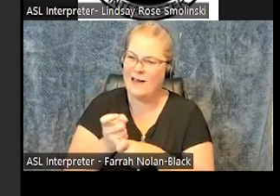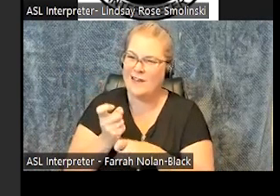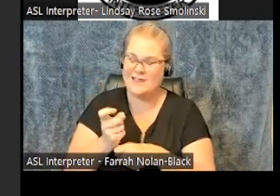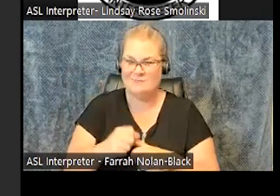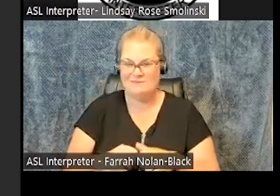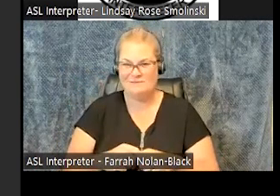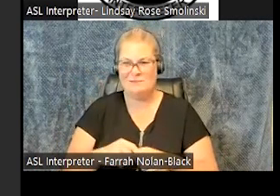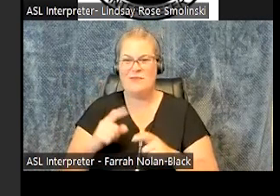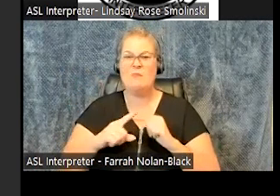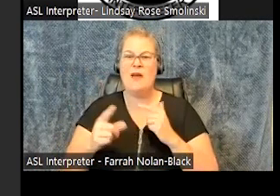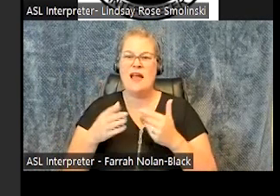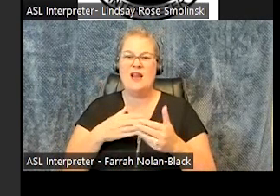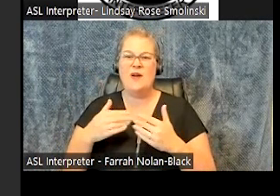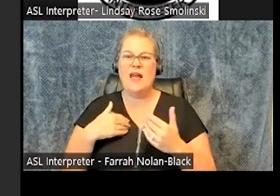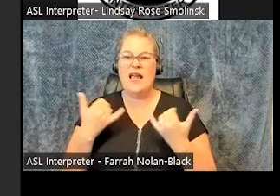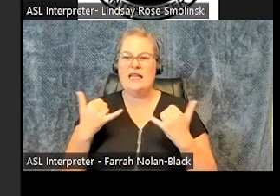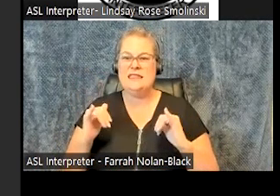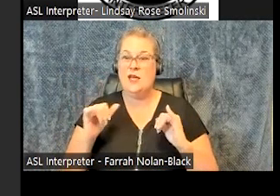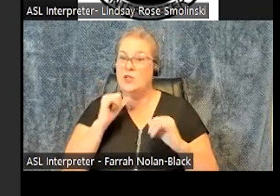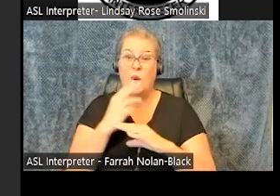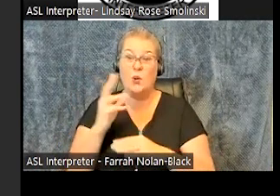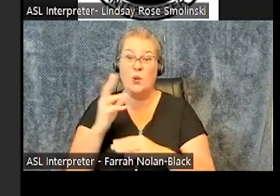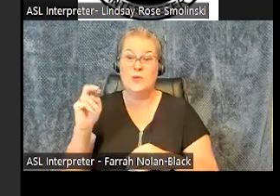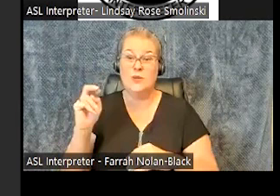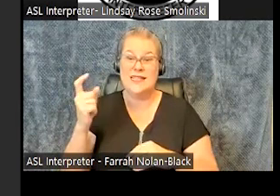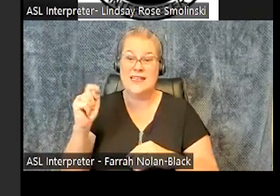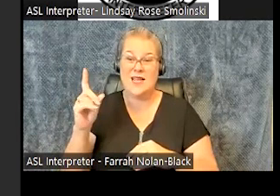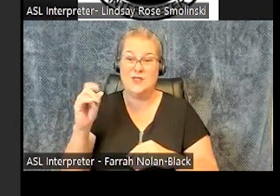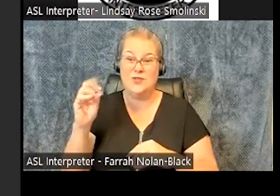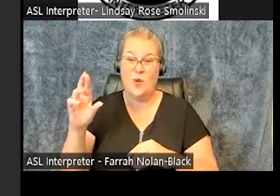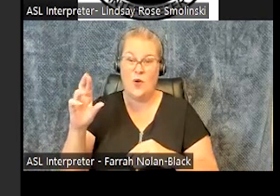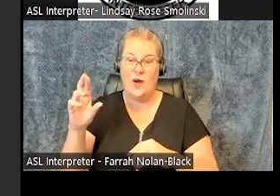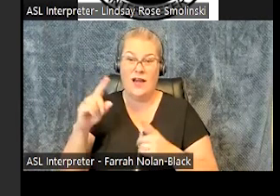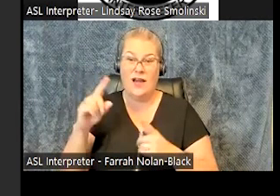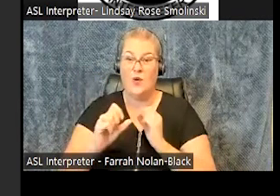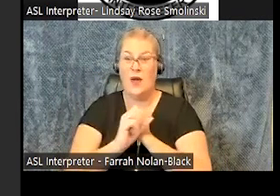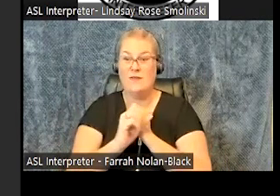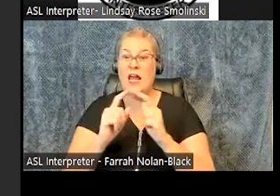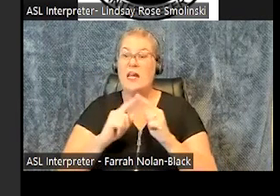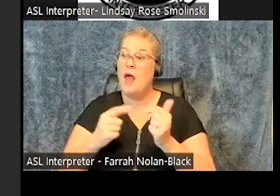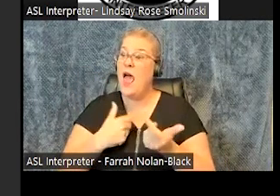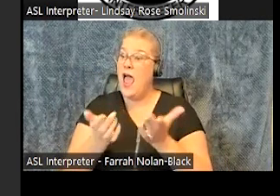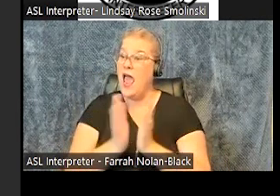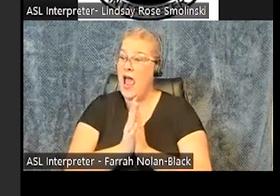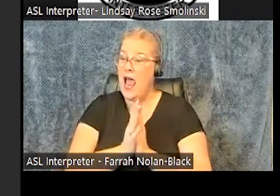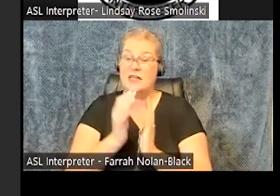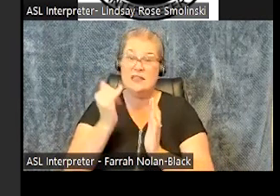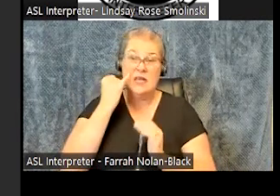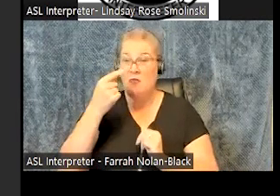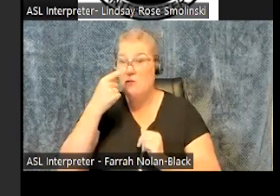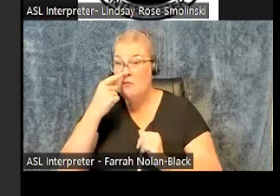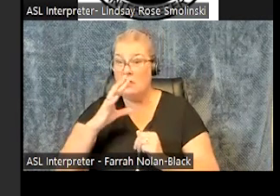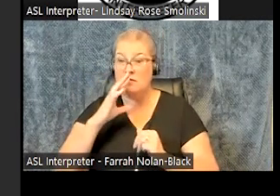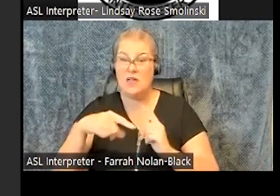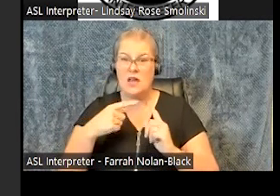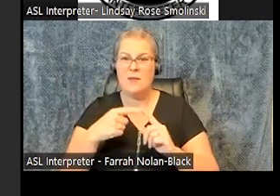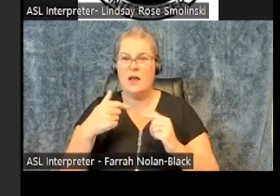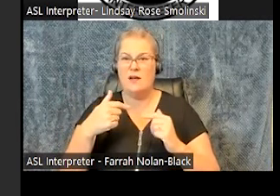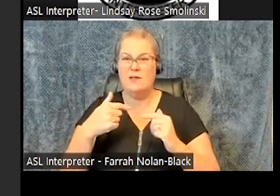I still won't use Nextdoor to this day to advertise, but I ask people if they will like go talk about us on Nextdoor because it's a really good place.